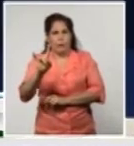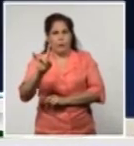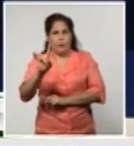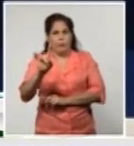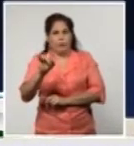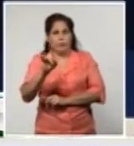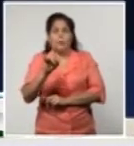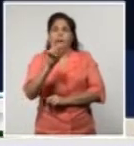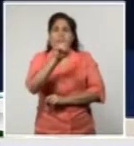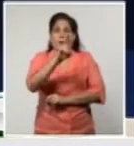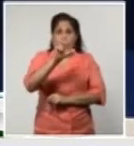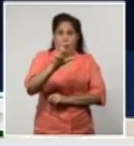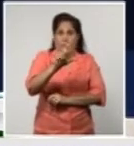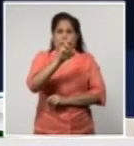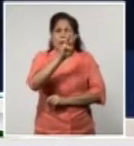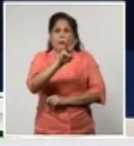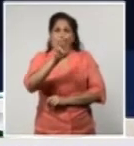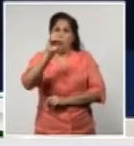469.